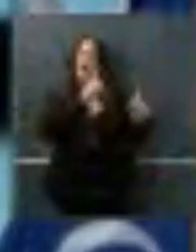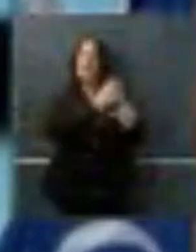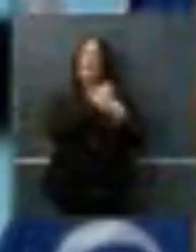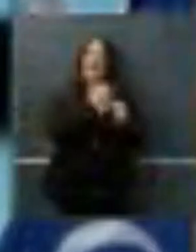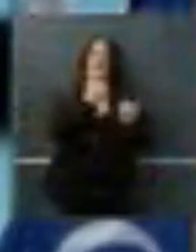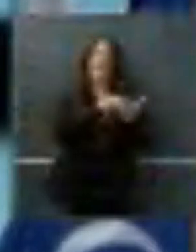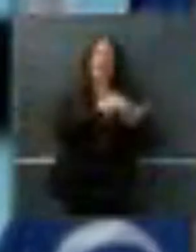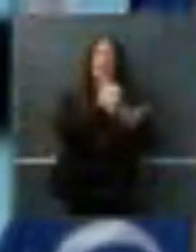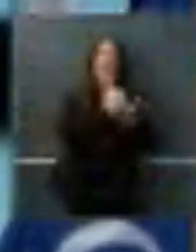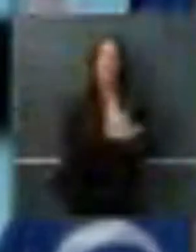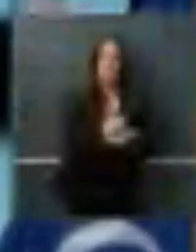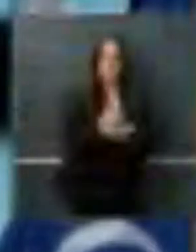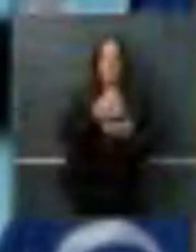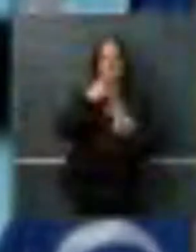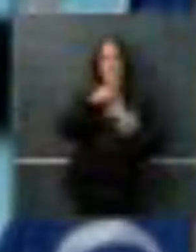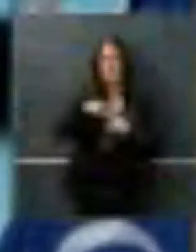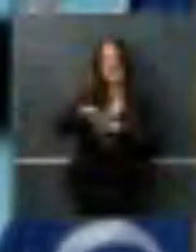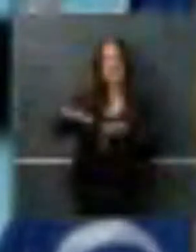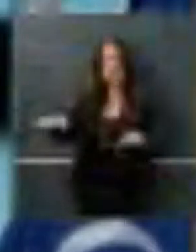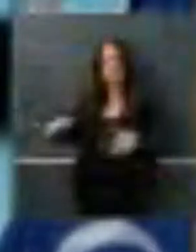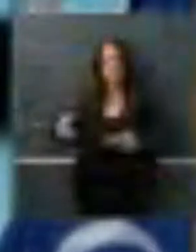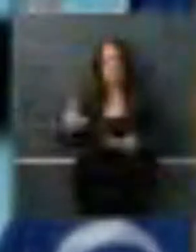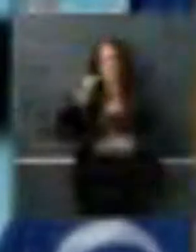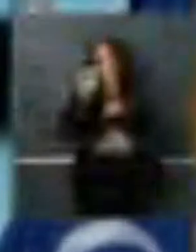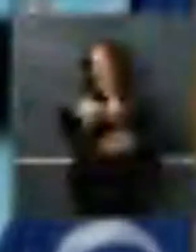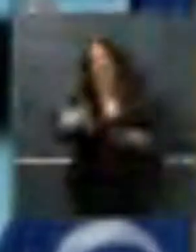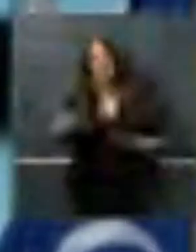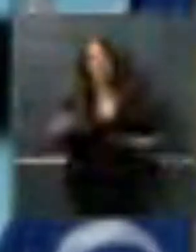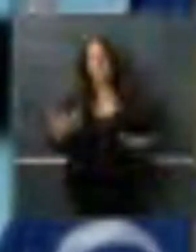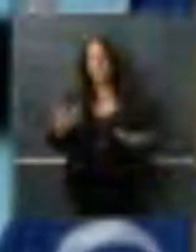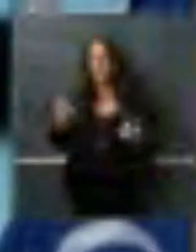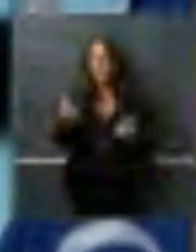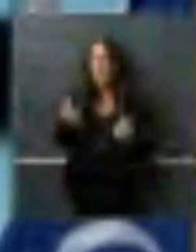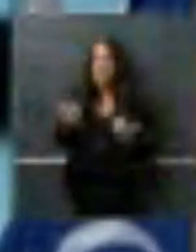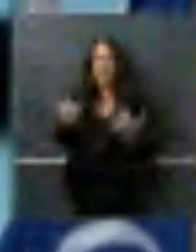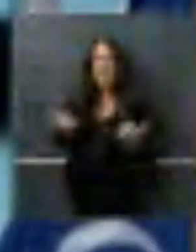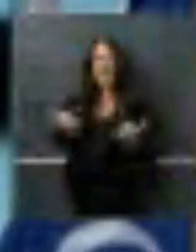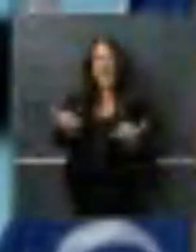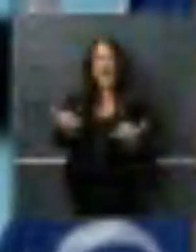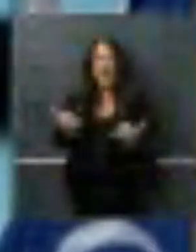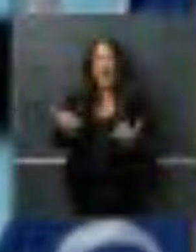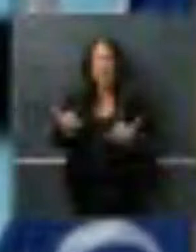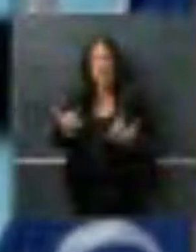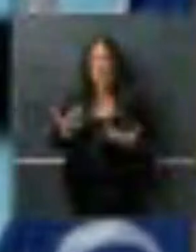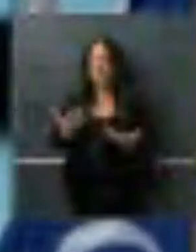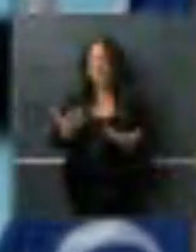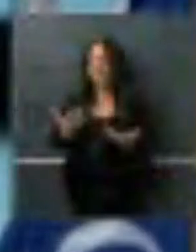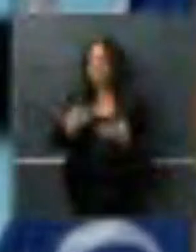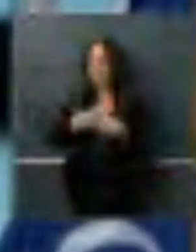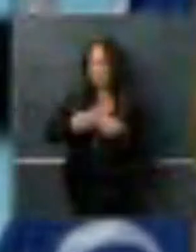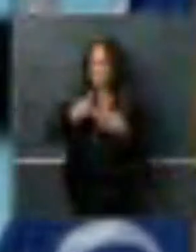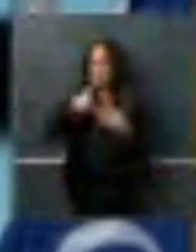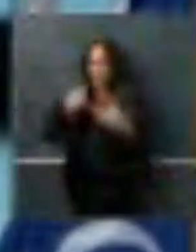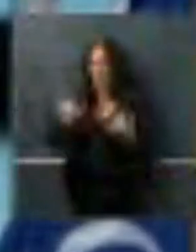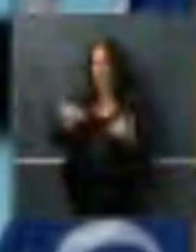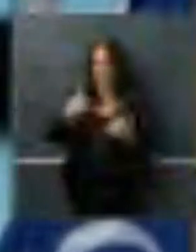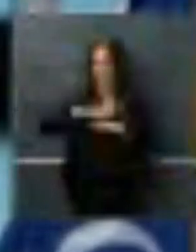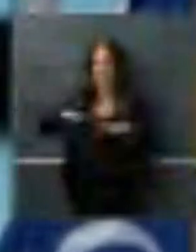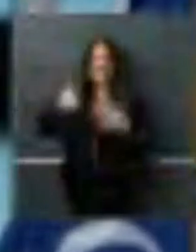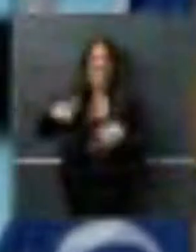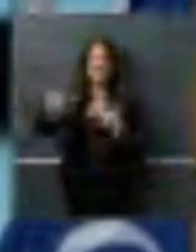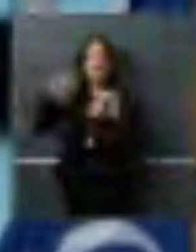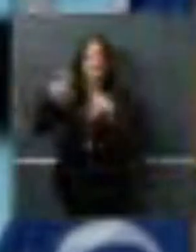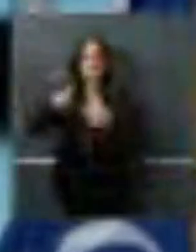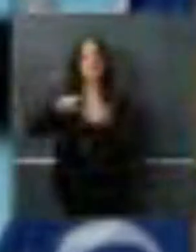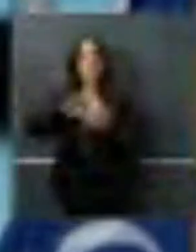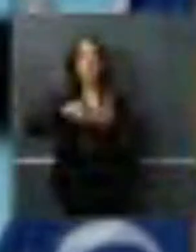the question in the immediate term to continue to educate our kids through the end of this school year, and then address